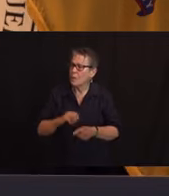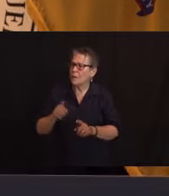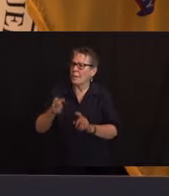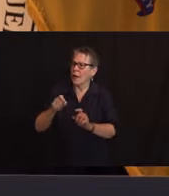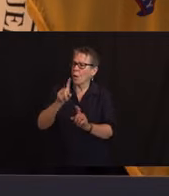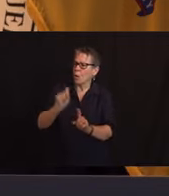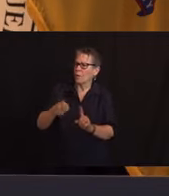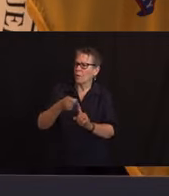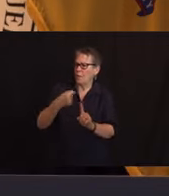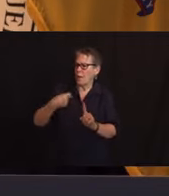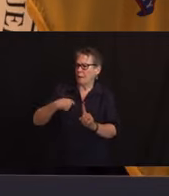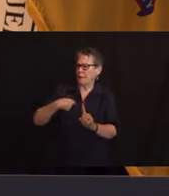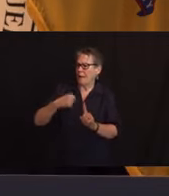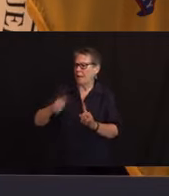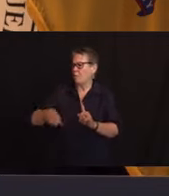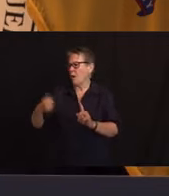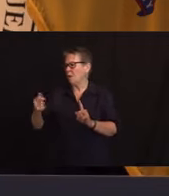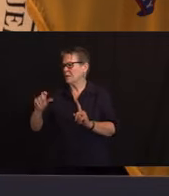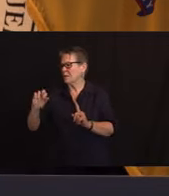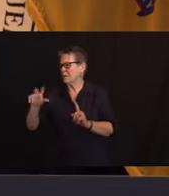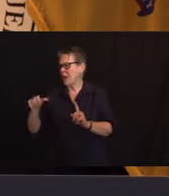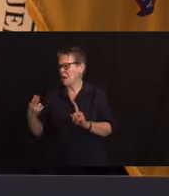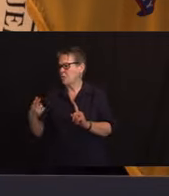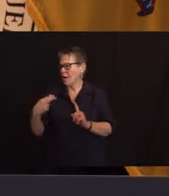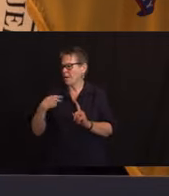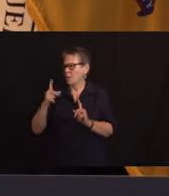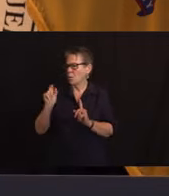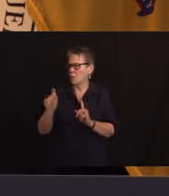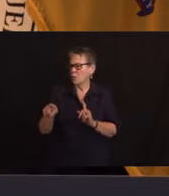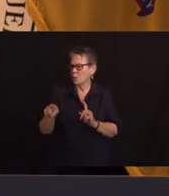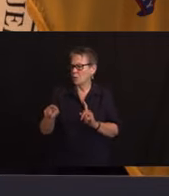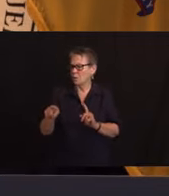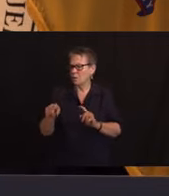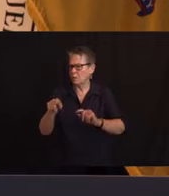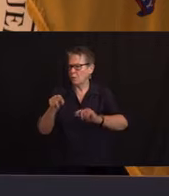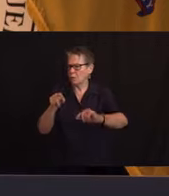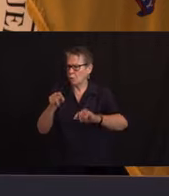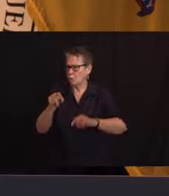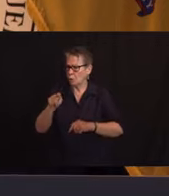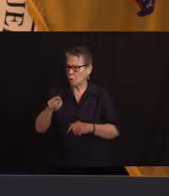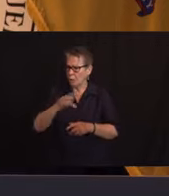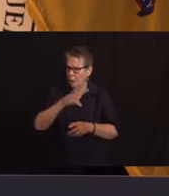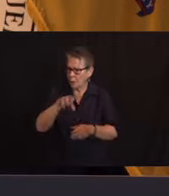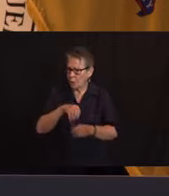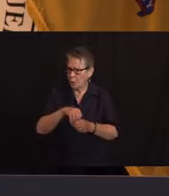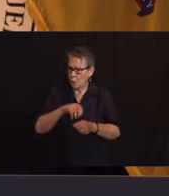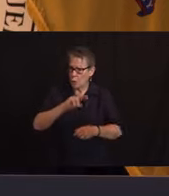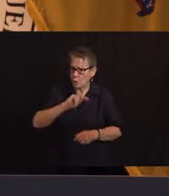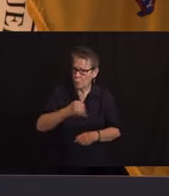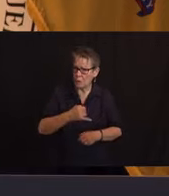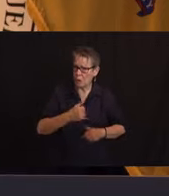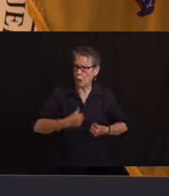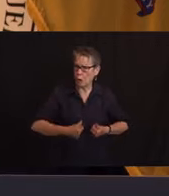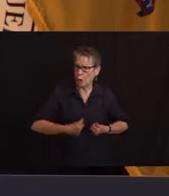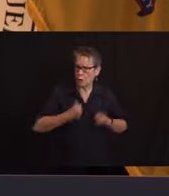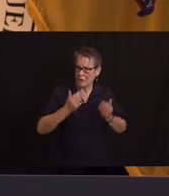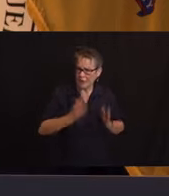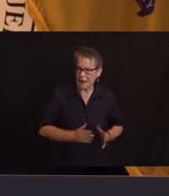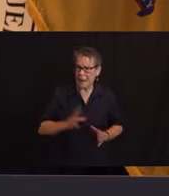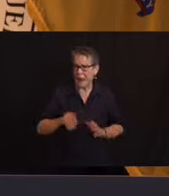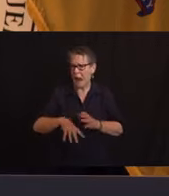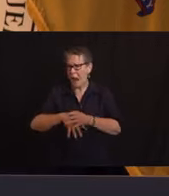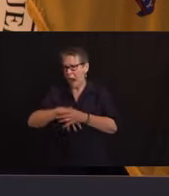the microphone. I should have given Sarah a shout out. Are you including both New Jersey residents vaccinated out of state and out-of-state residents vaccinated here